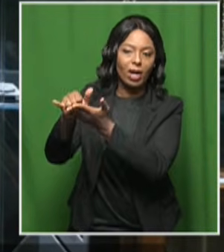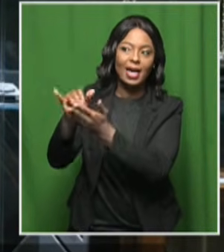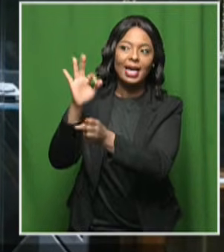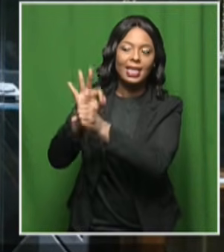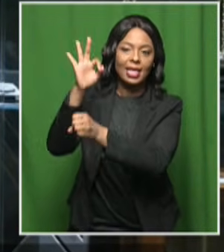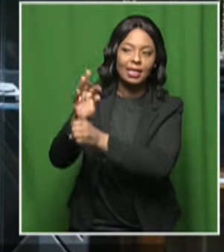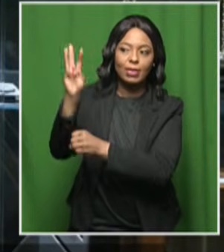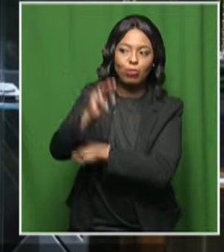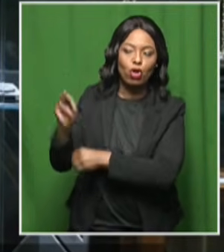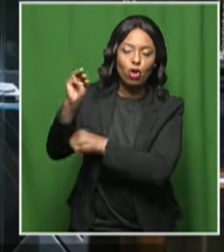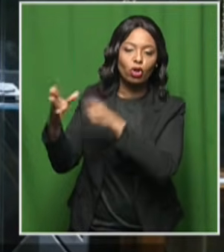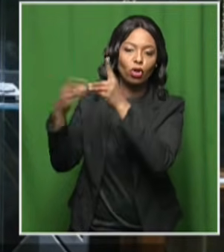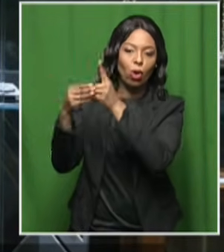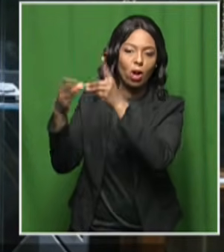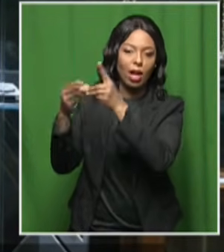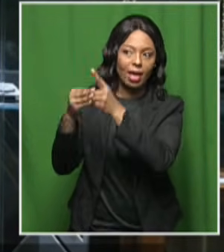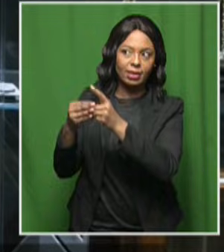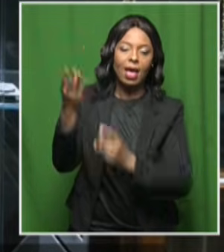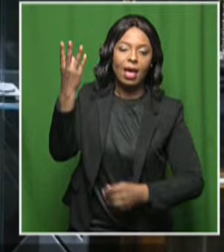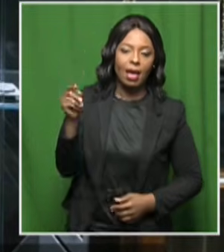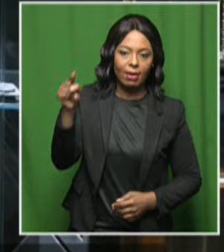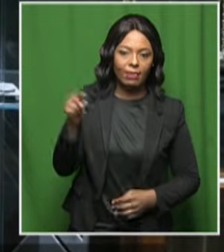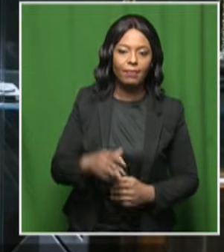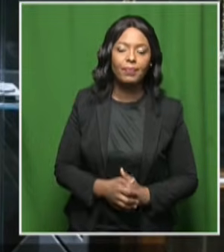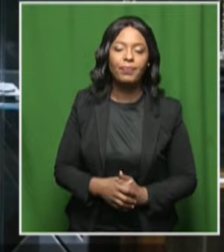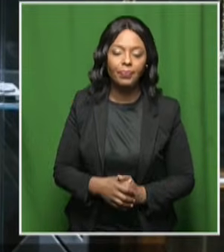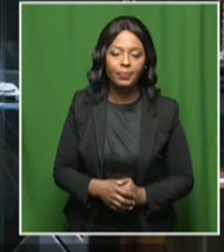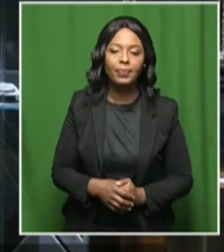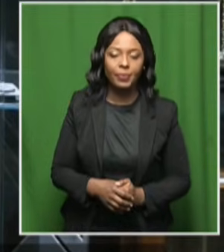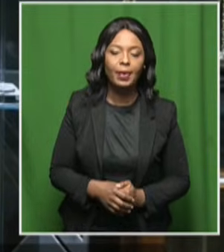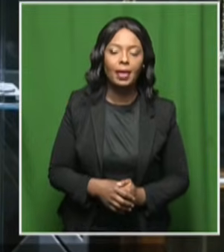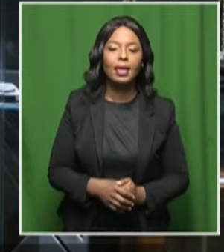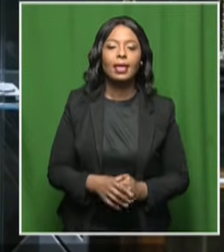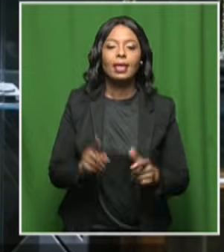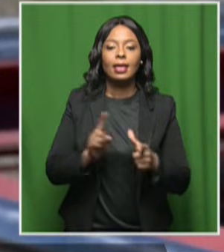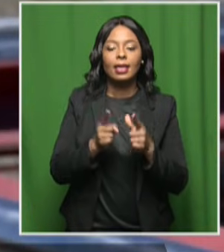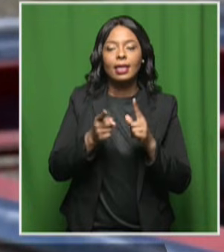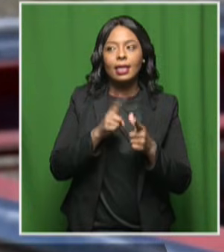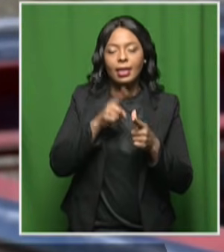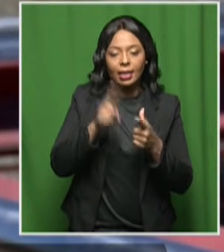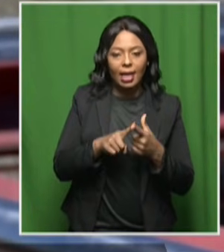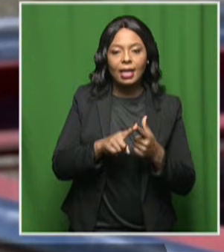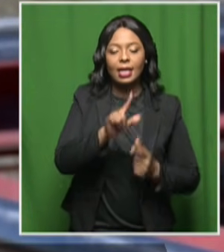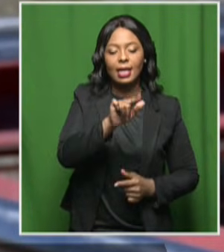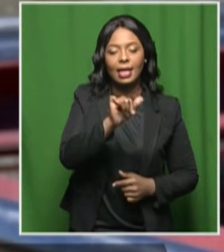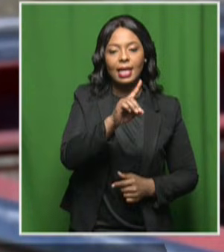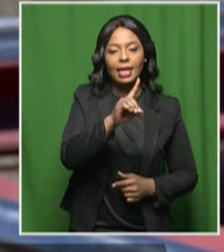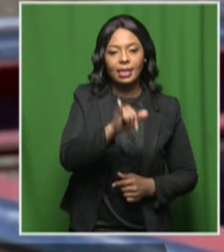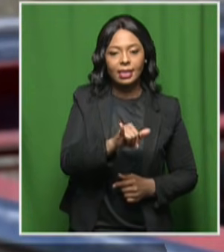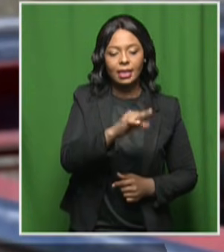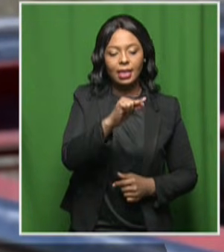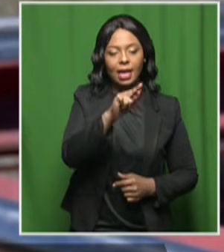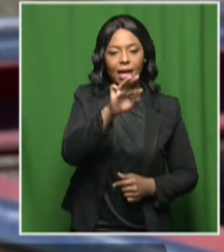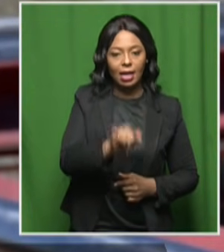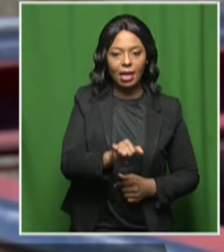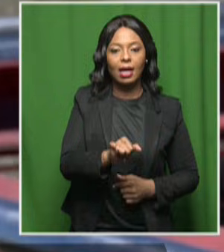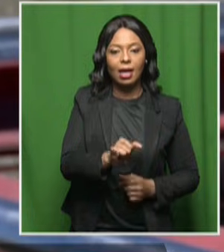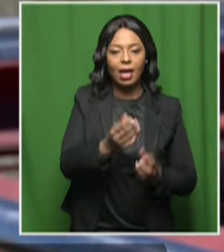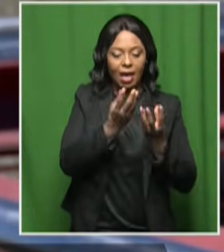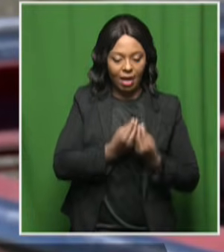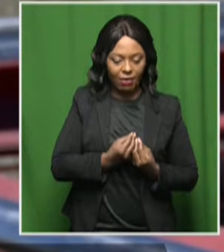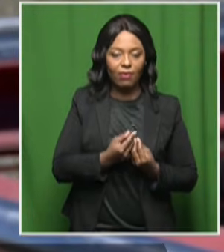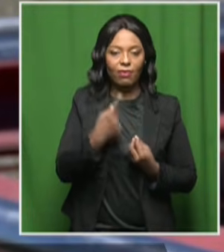In 2021, the singer Beyonce had it on for a big photo shoot. Then in 2019, Lady Gaga had it on for the Academy Awards. Then the actress